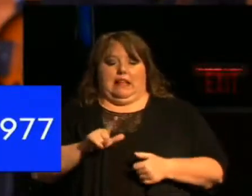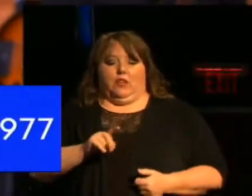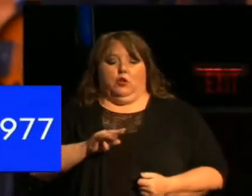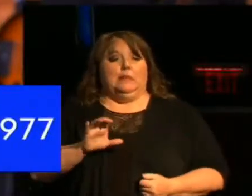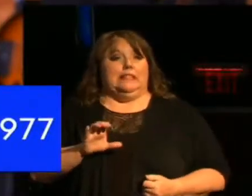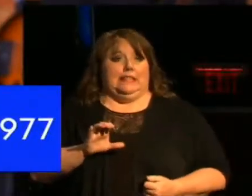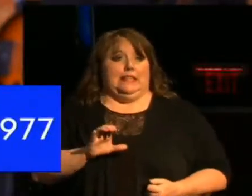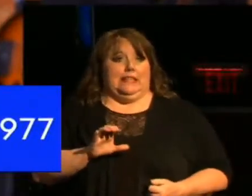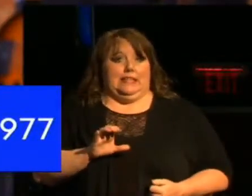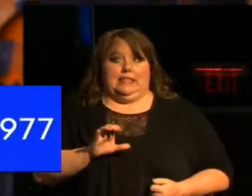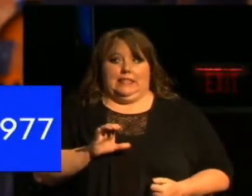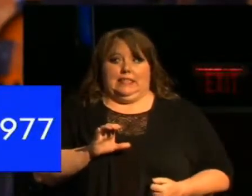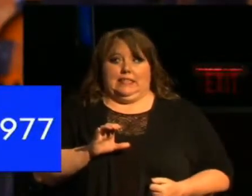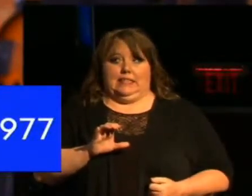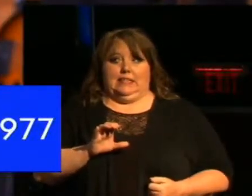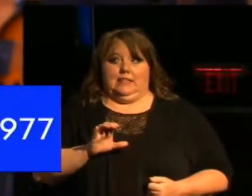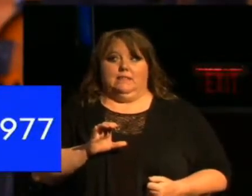He